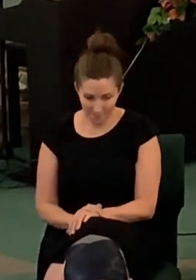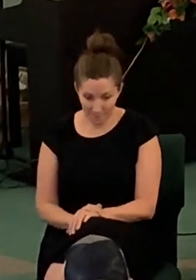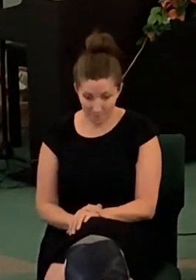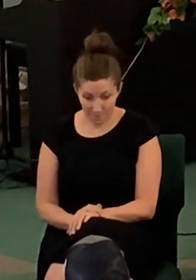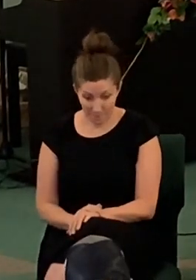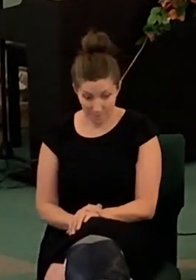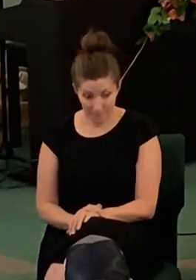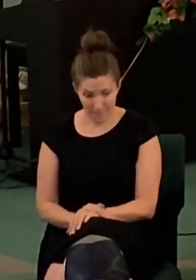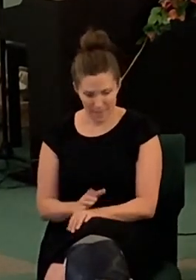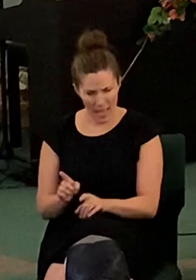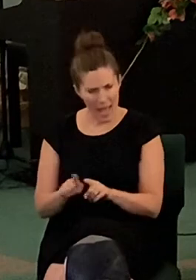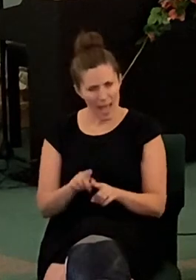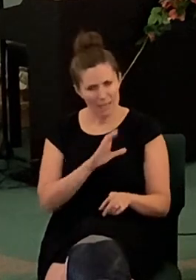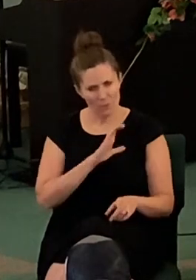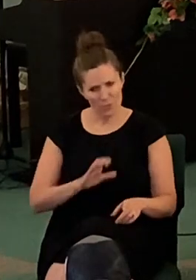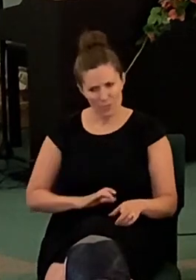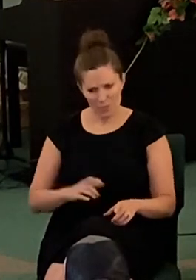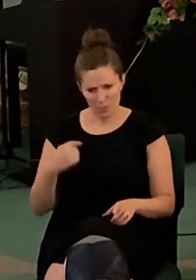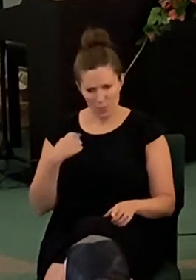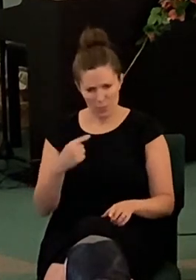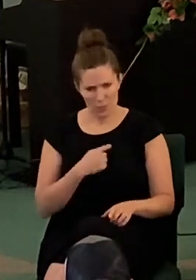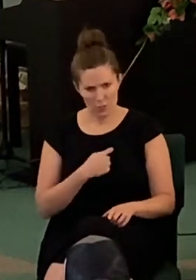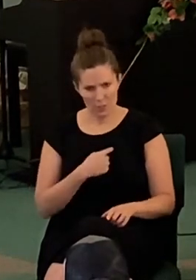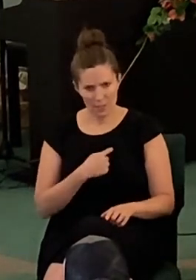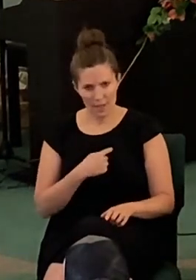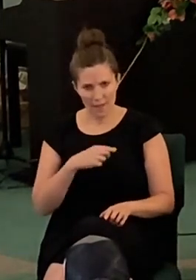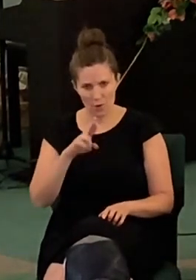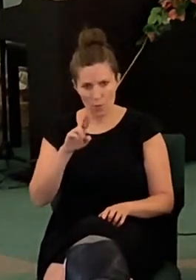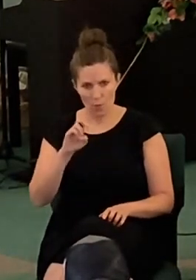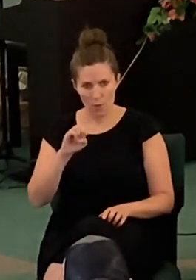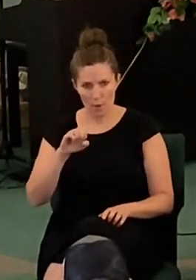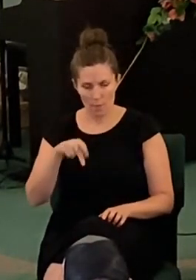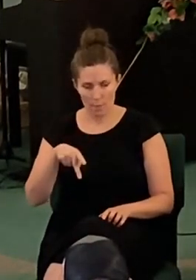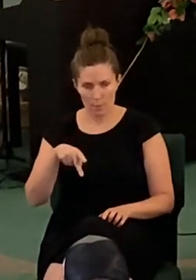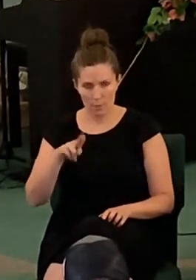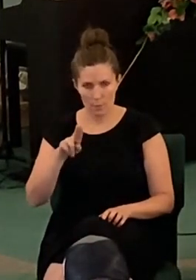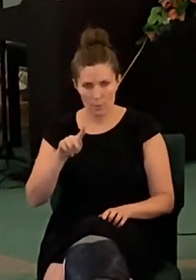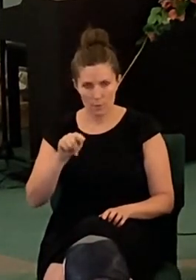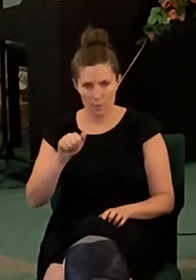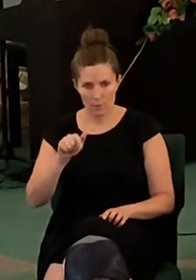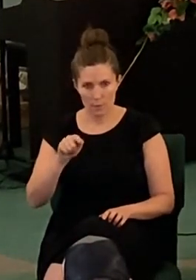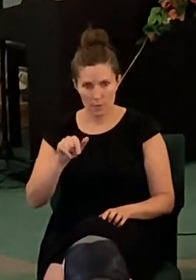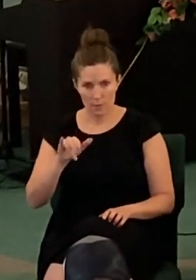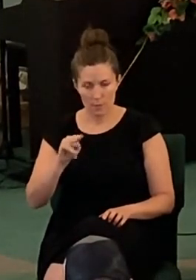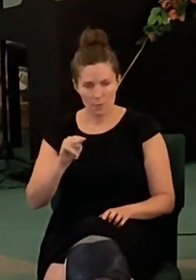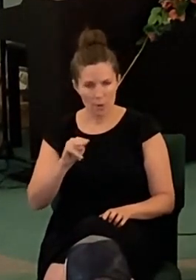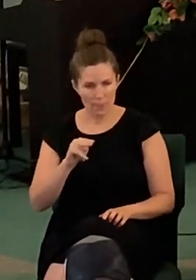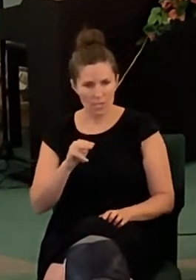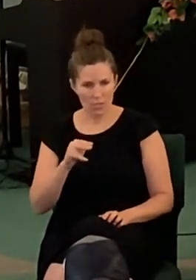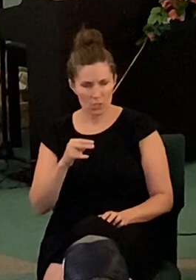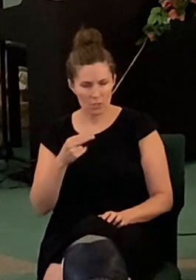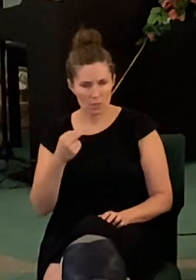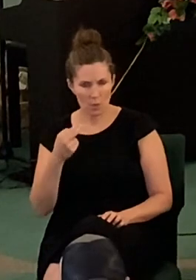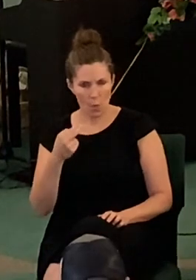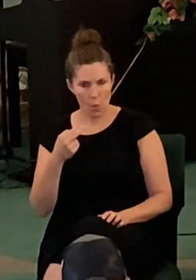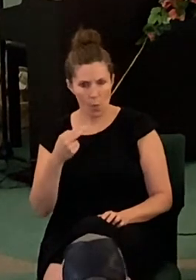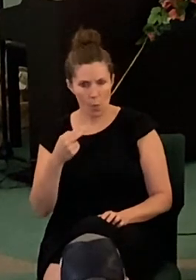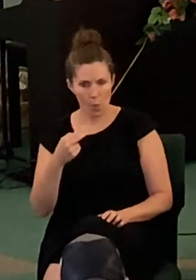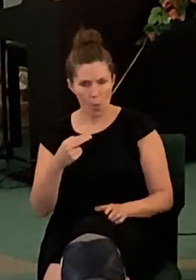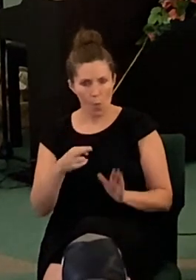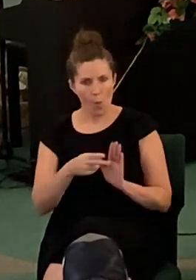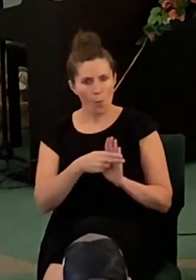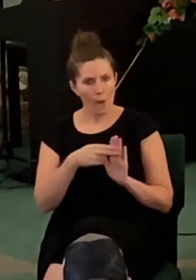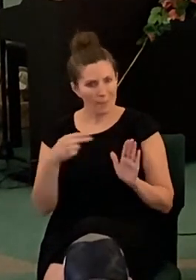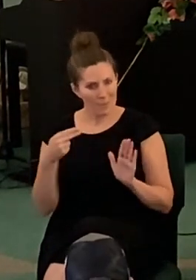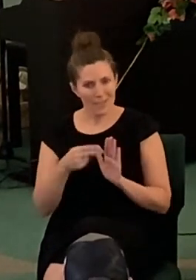And Christians, we should have a reputation for loving each other, right? Just as Adam had shared, and I guess Logan had shared, what a